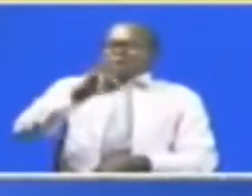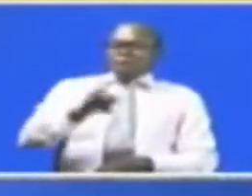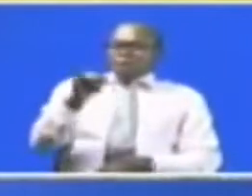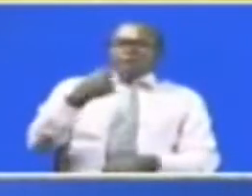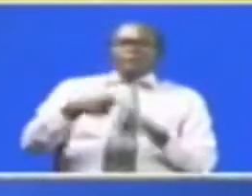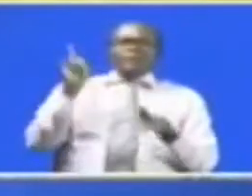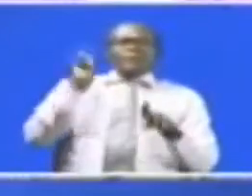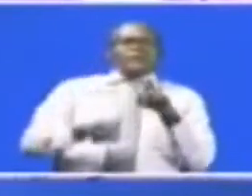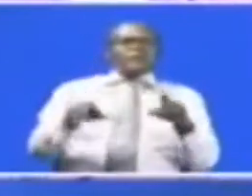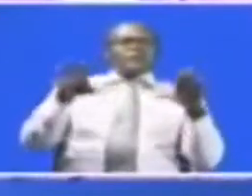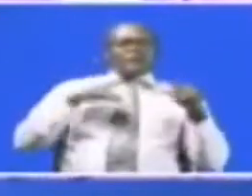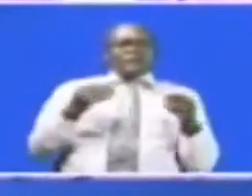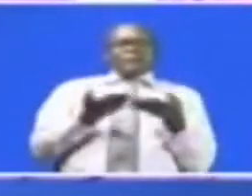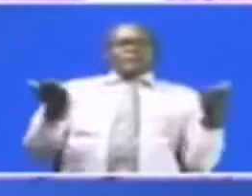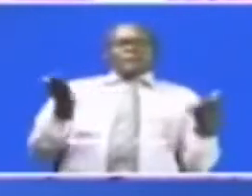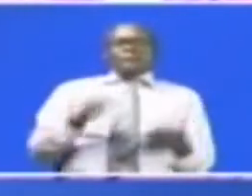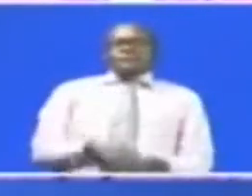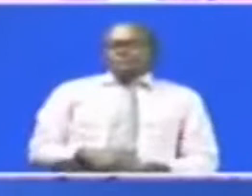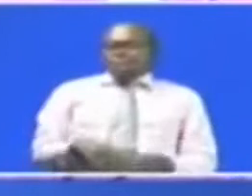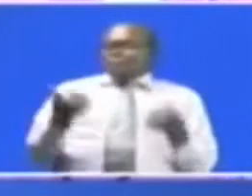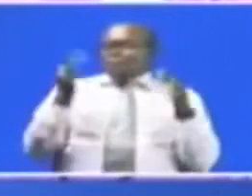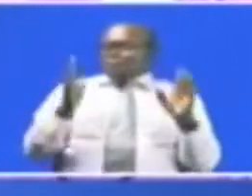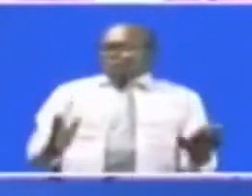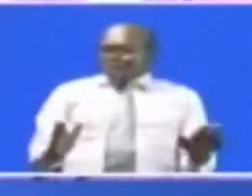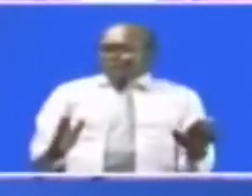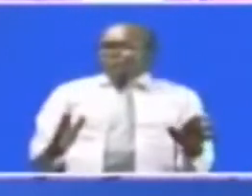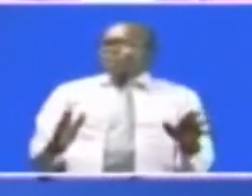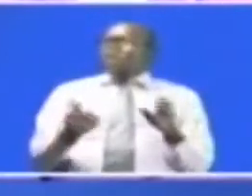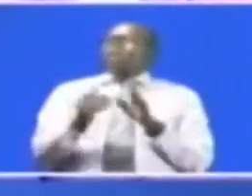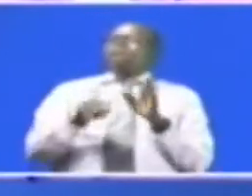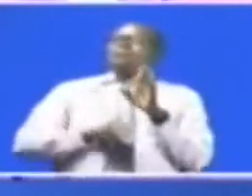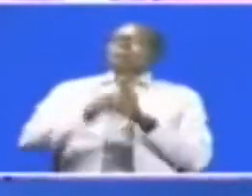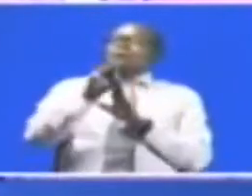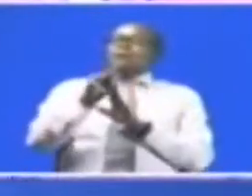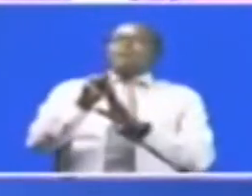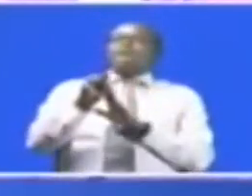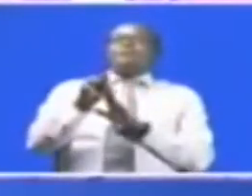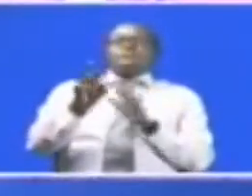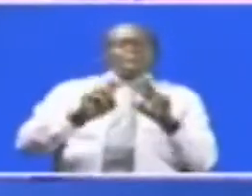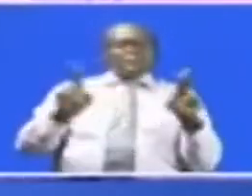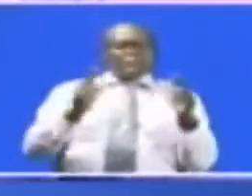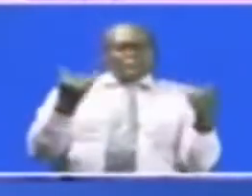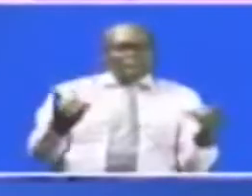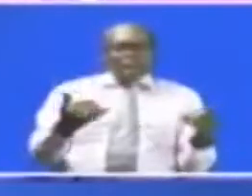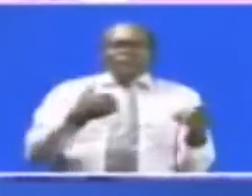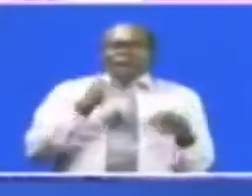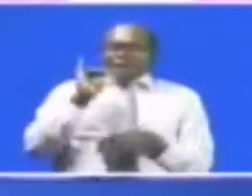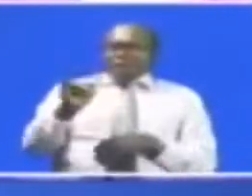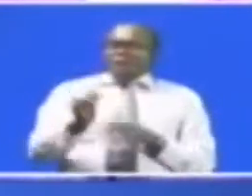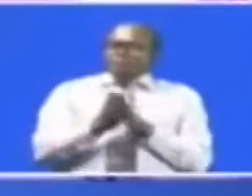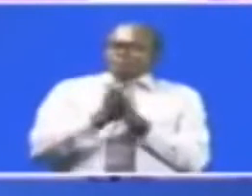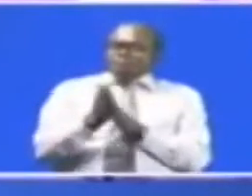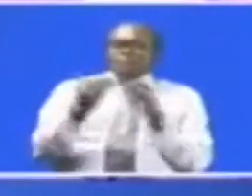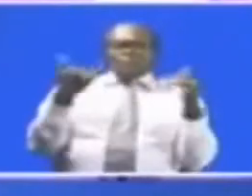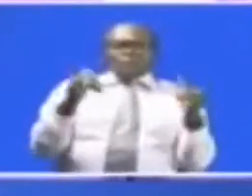not be taking any match lightly. Wale wachezaji tuko nao, in fact ni wachezaji matured, they are players who are ready now, they have that urge